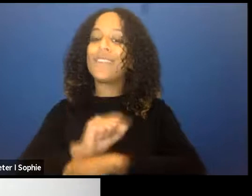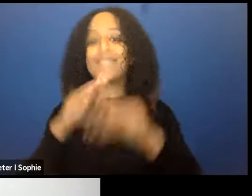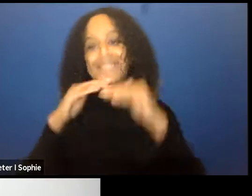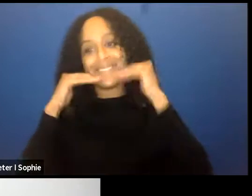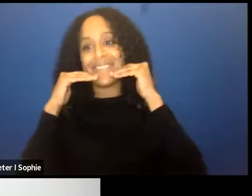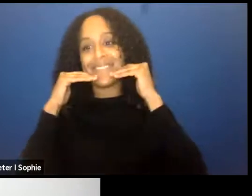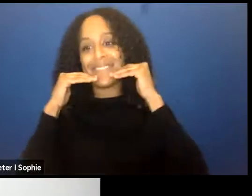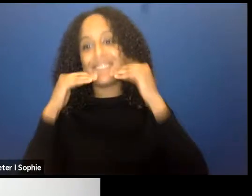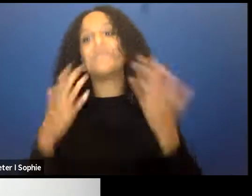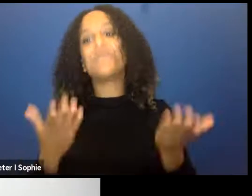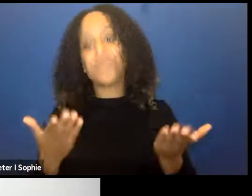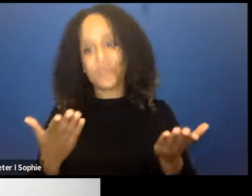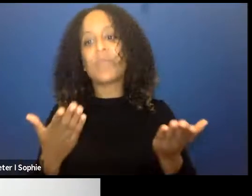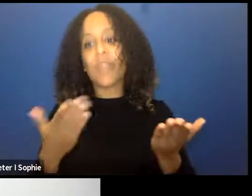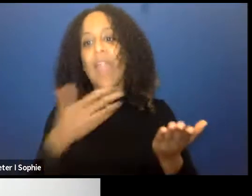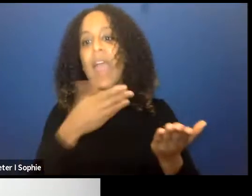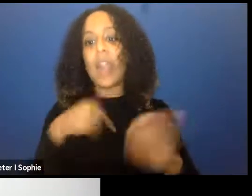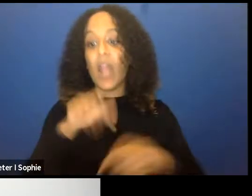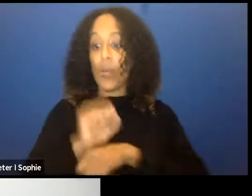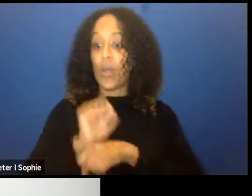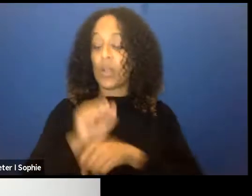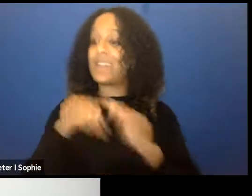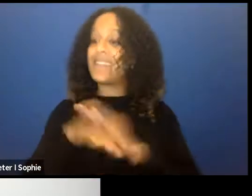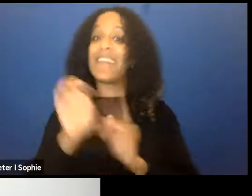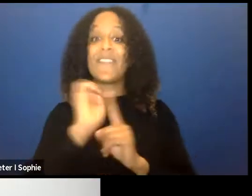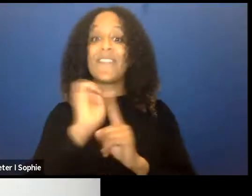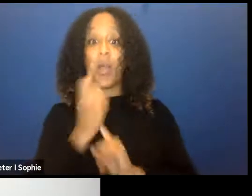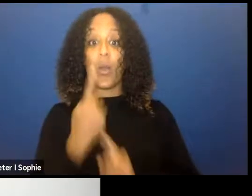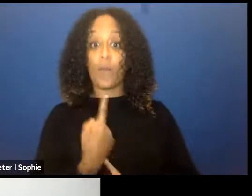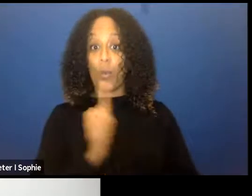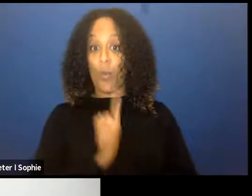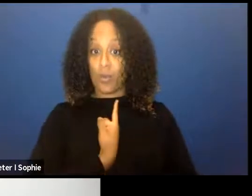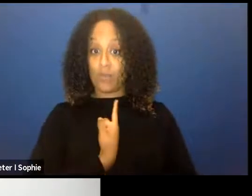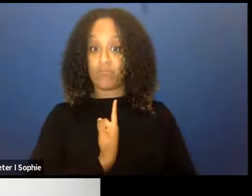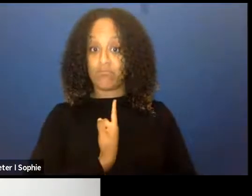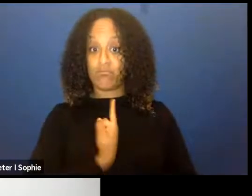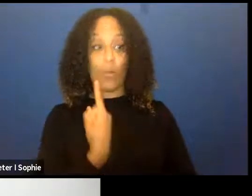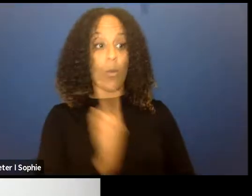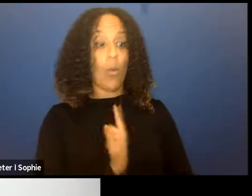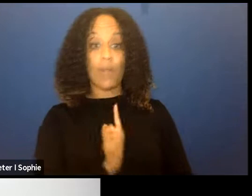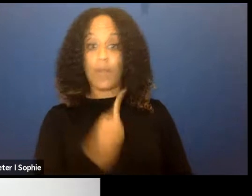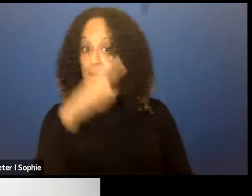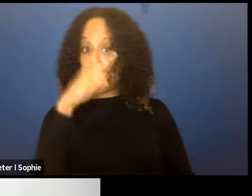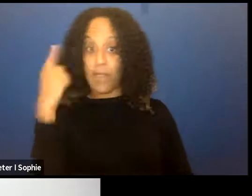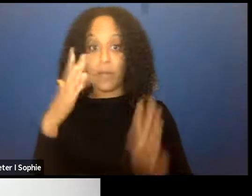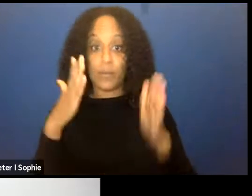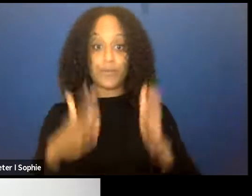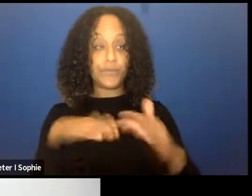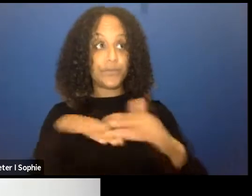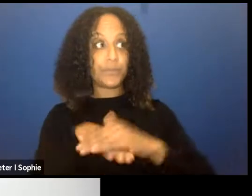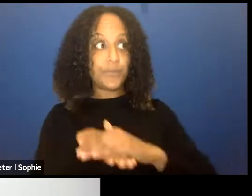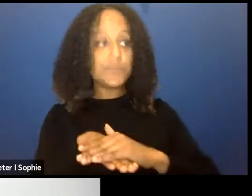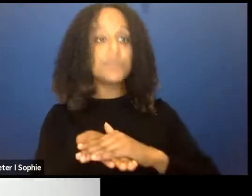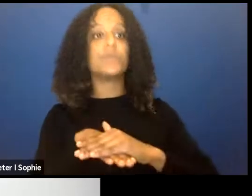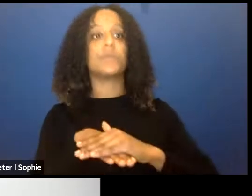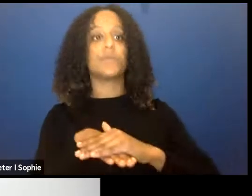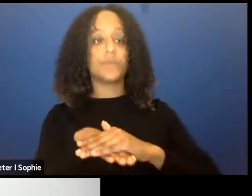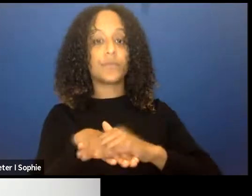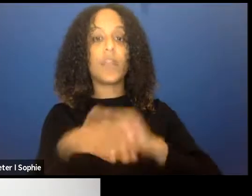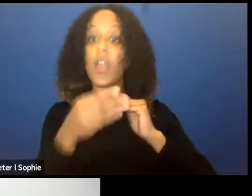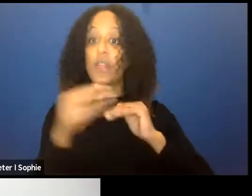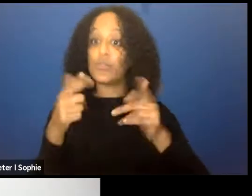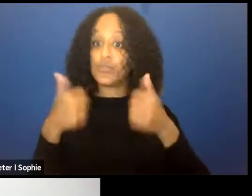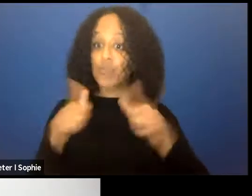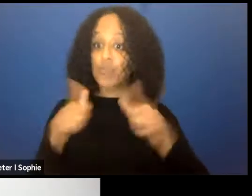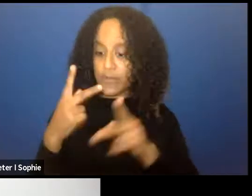and I've worked in spaces where I was the only Black person. And you try to figure